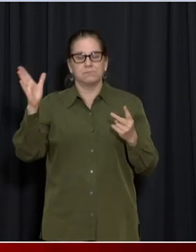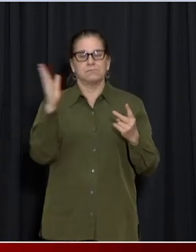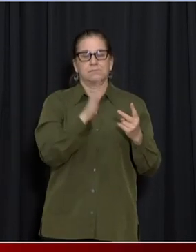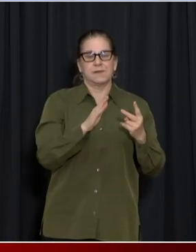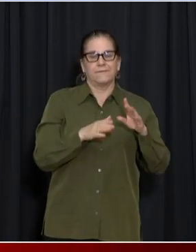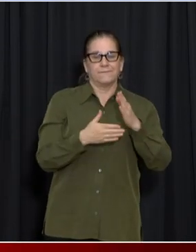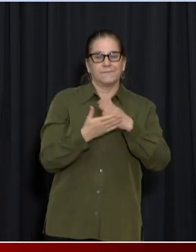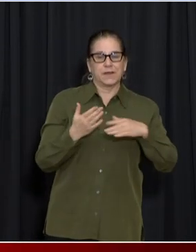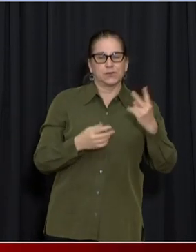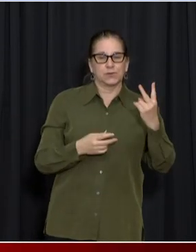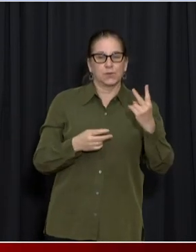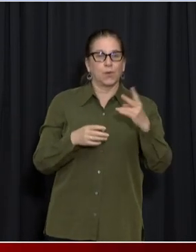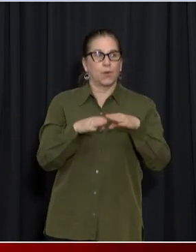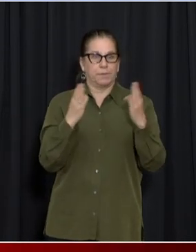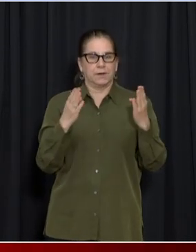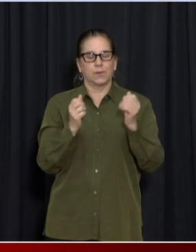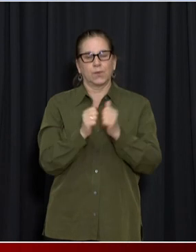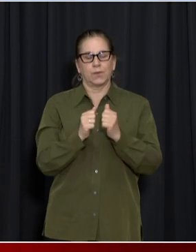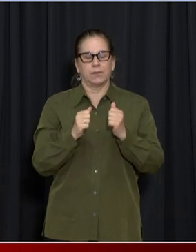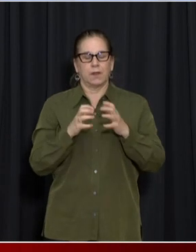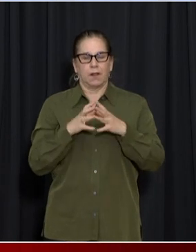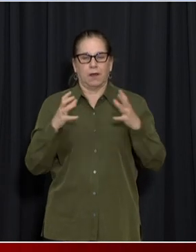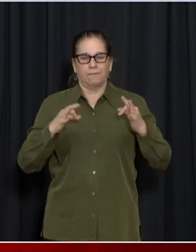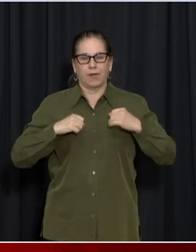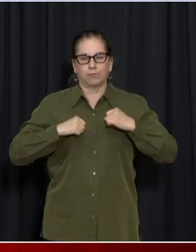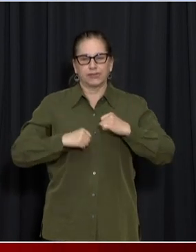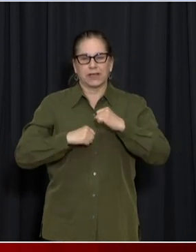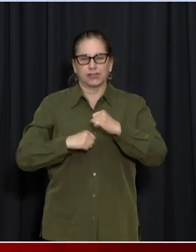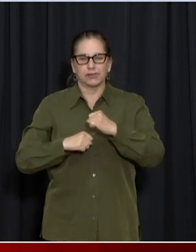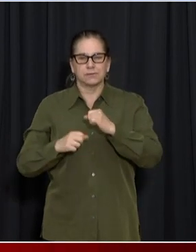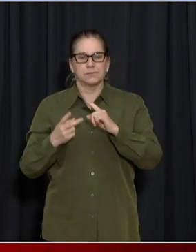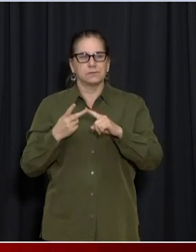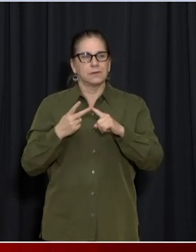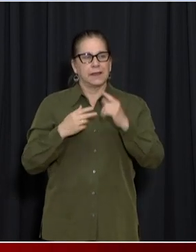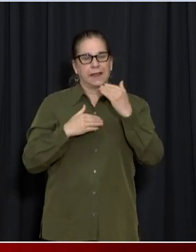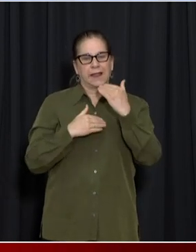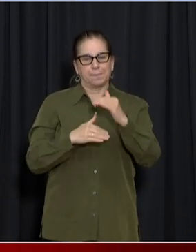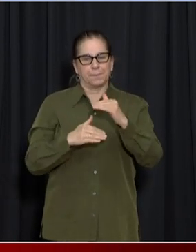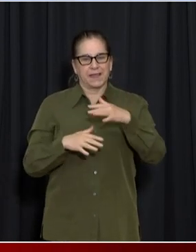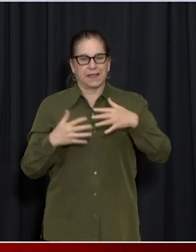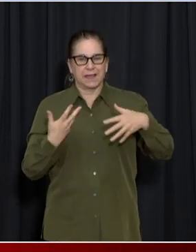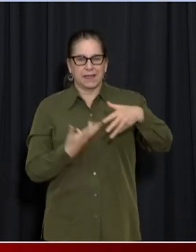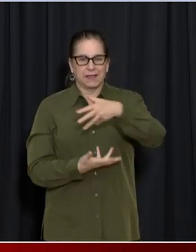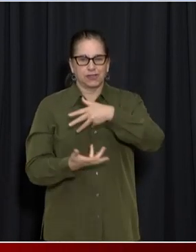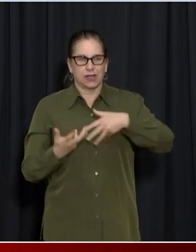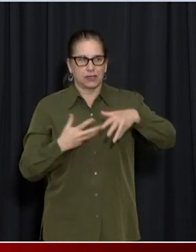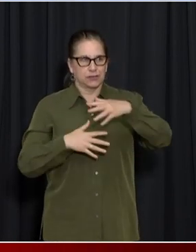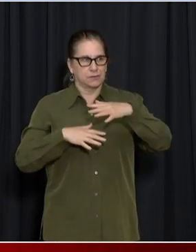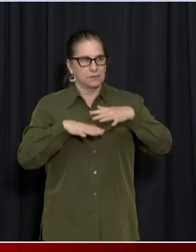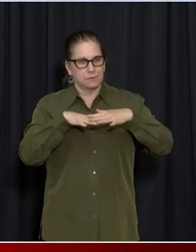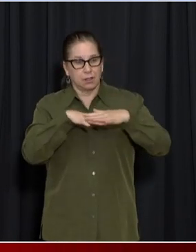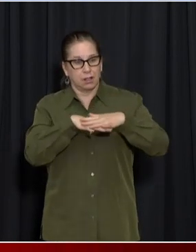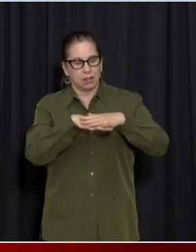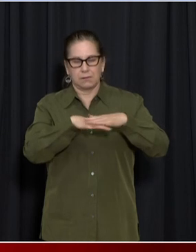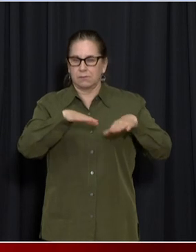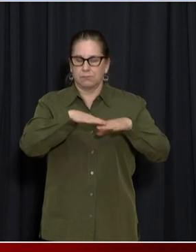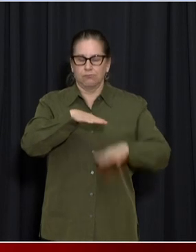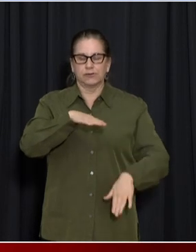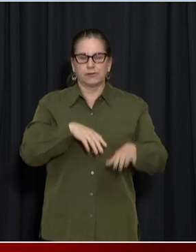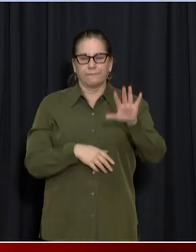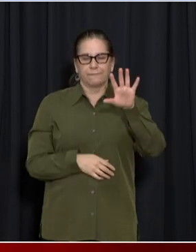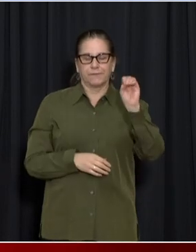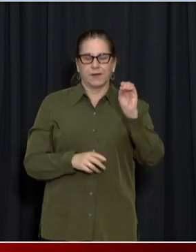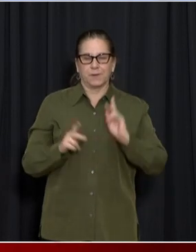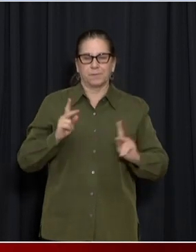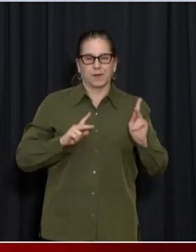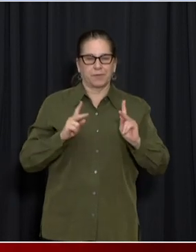safeguards, including limiting gatherings to 50 or fewer, and still recommending telework. And stage 3